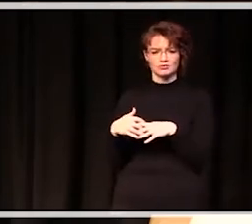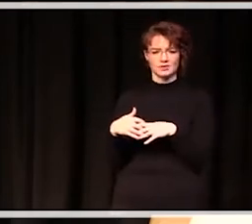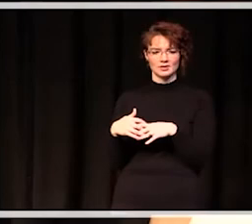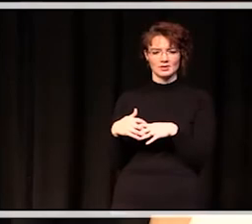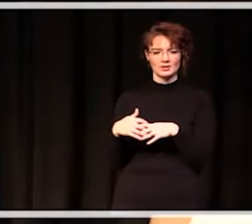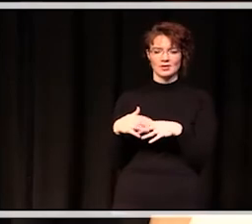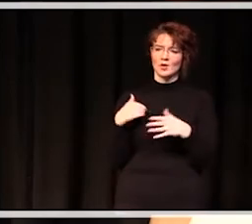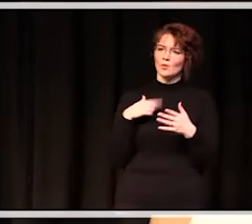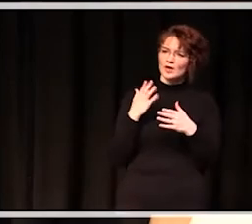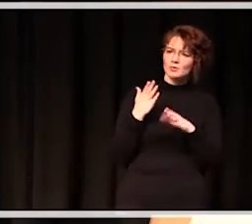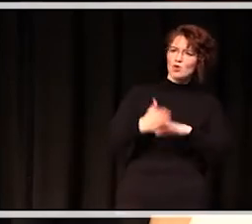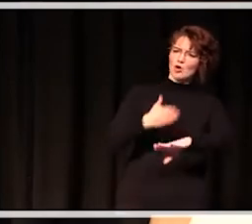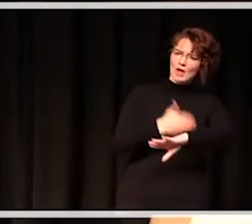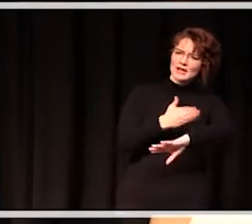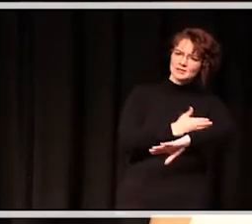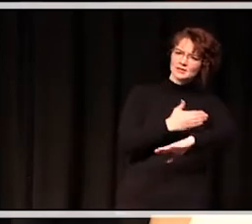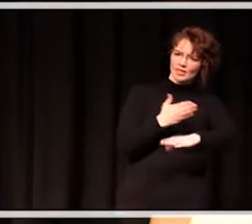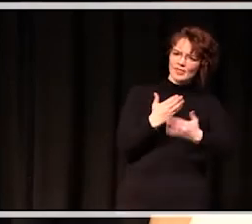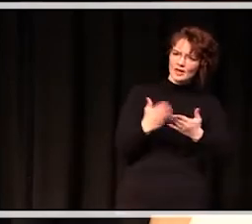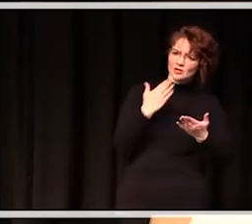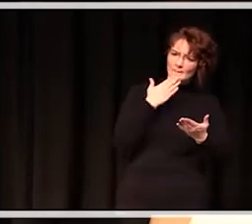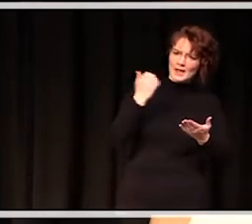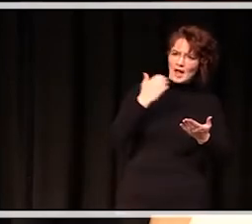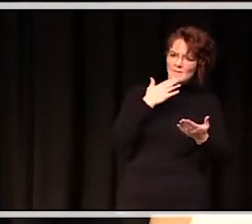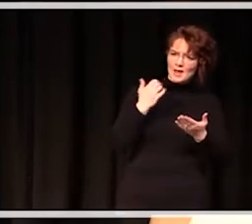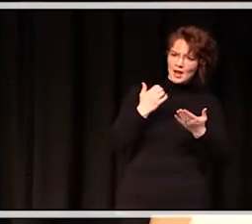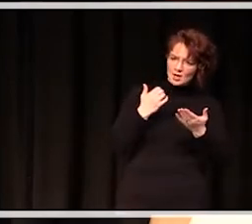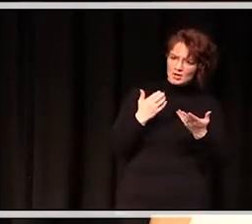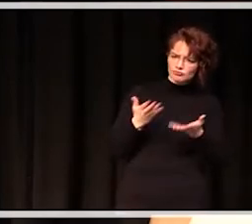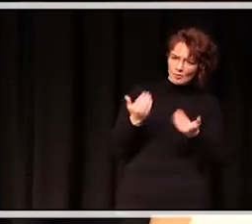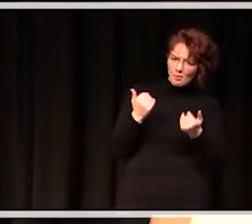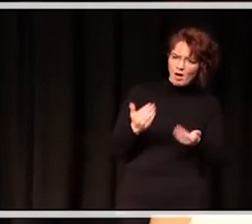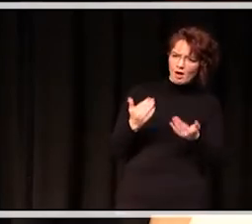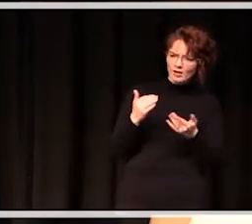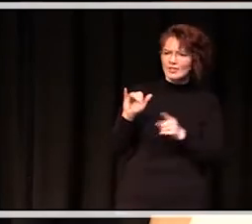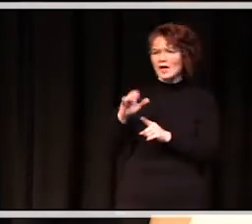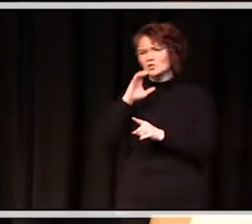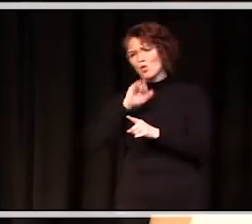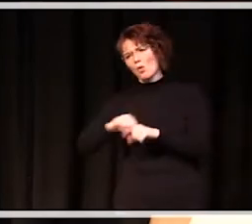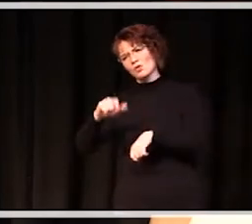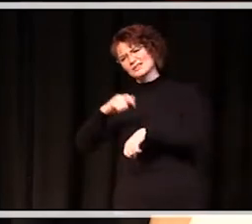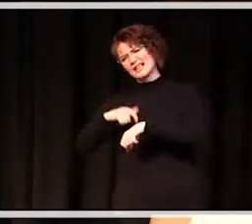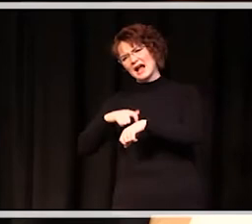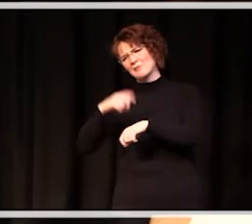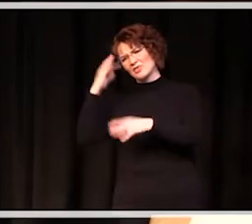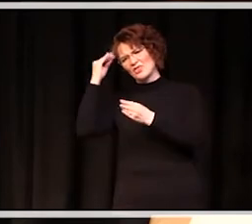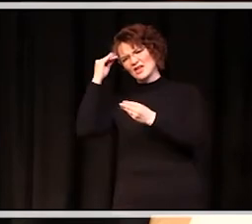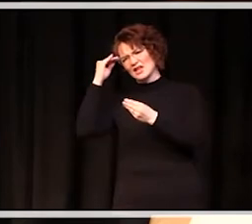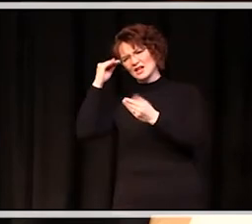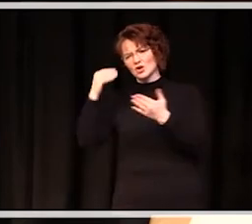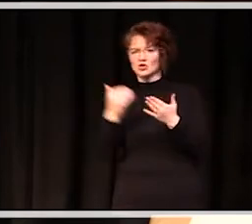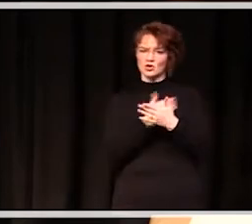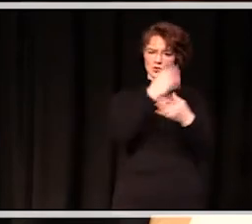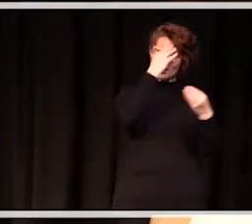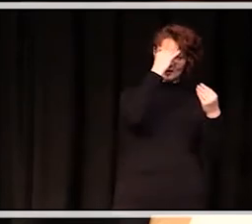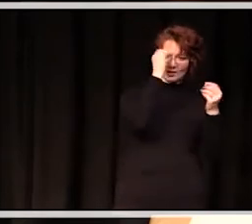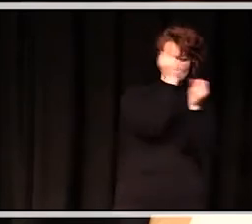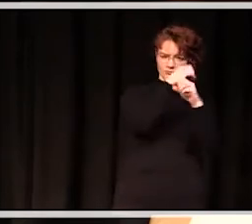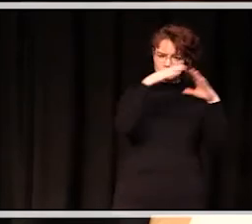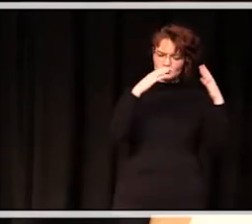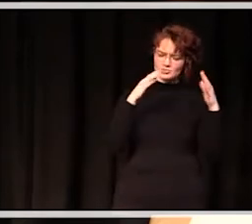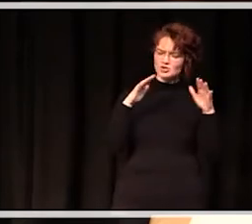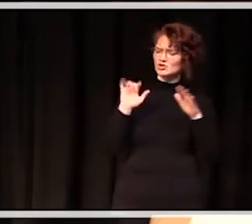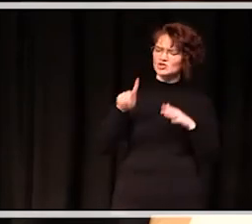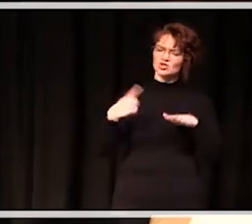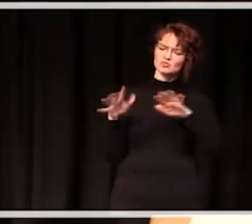We're making gains, and that's kind of medieval old time thinking. This is who we are, and I just relax, enjoy